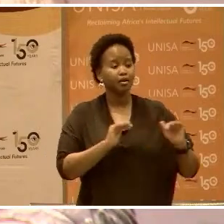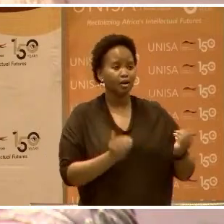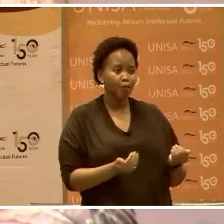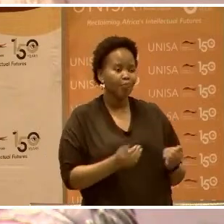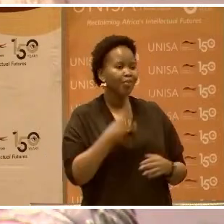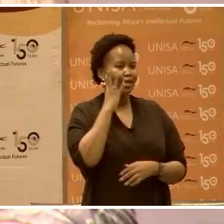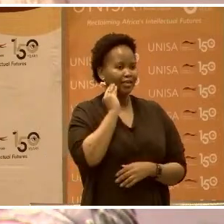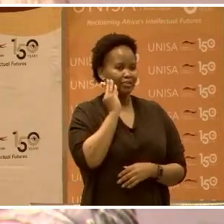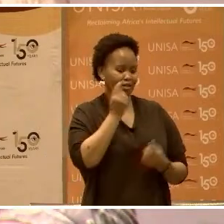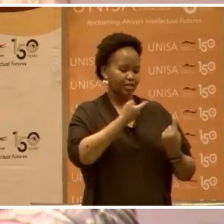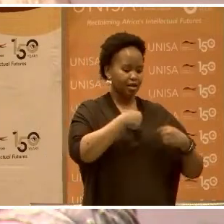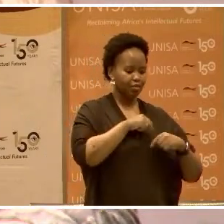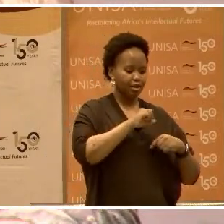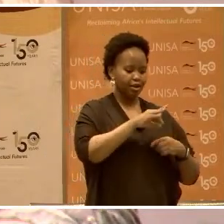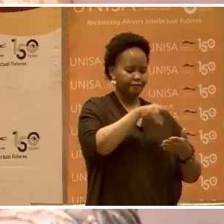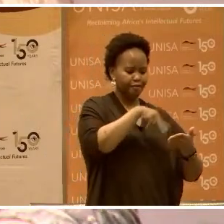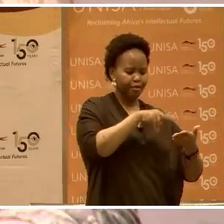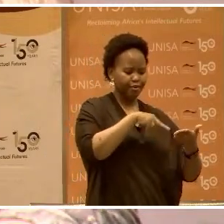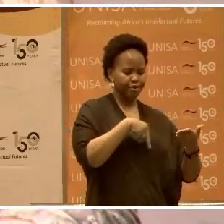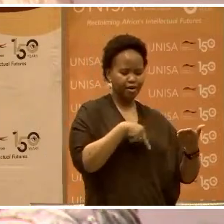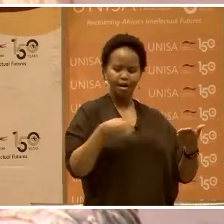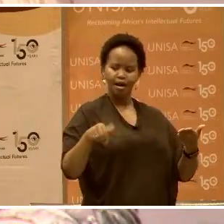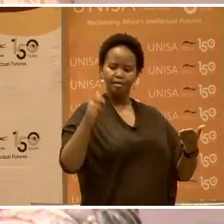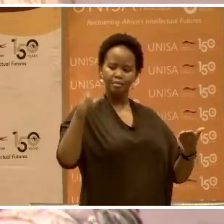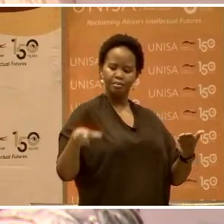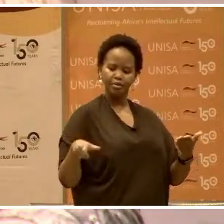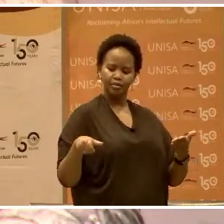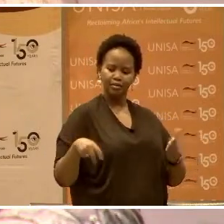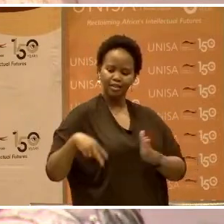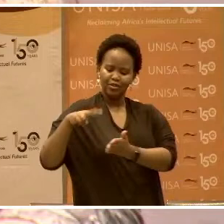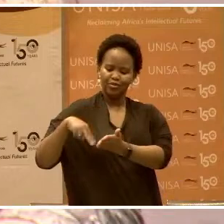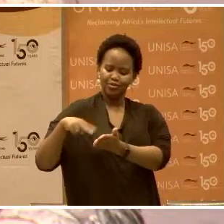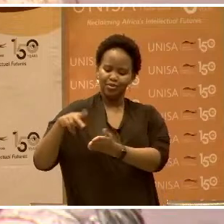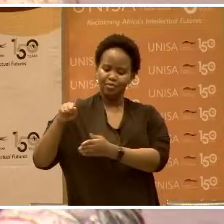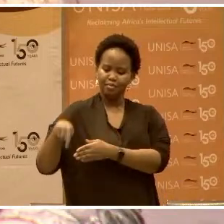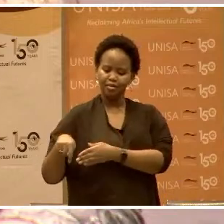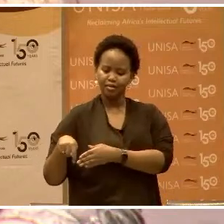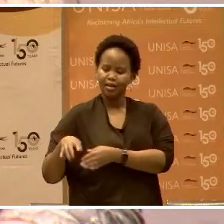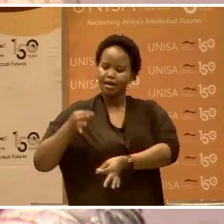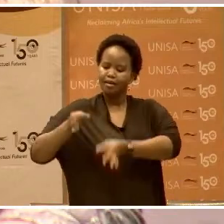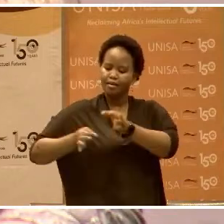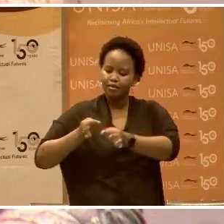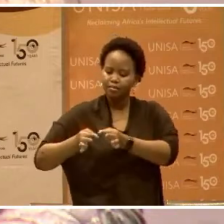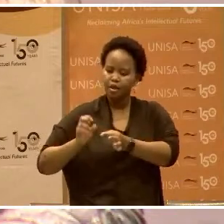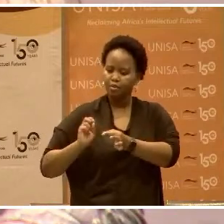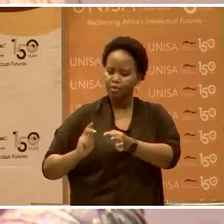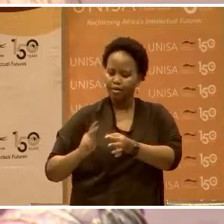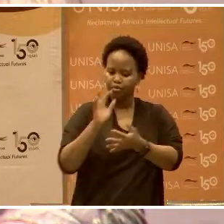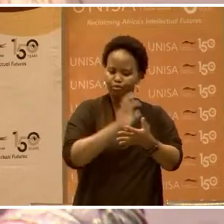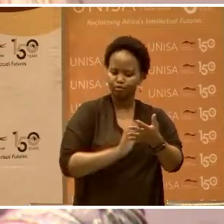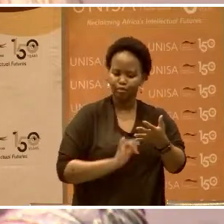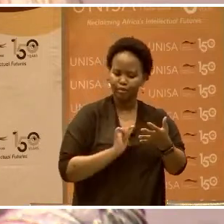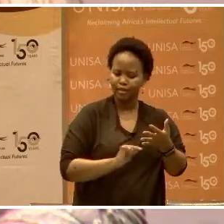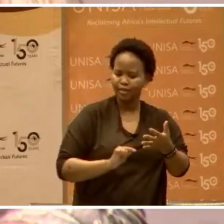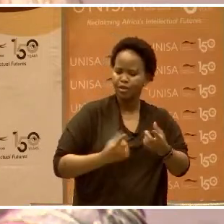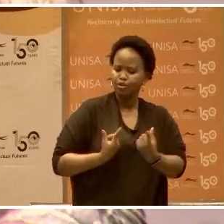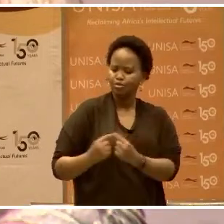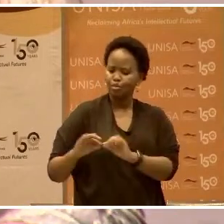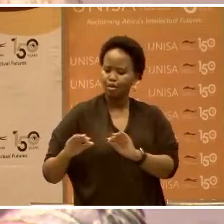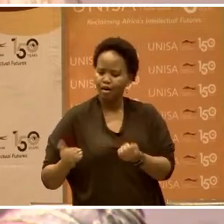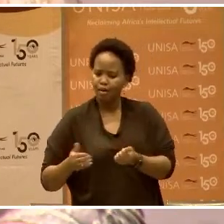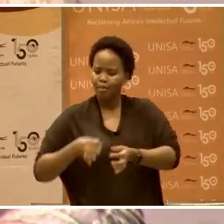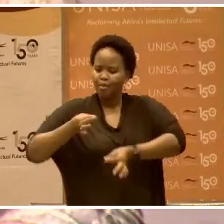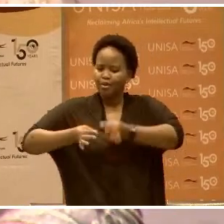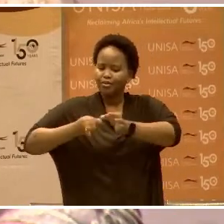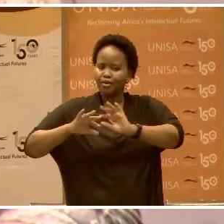experiences of readings with others, by explaining to them how we gained our knowledge from books and other literature, and how that has